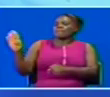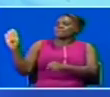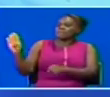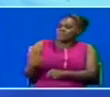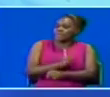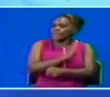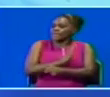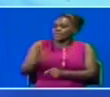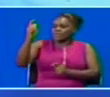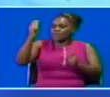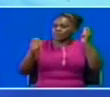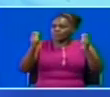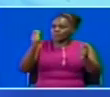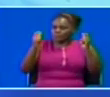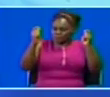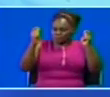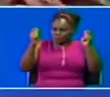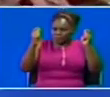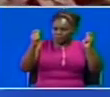the campaign trail.